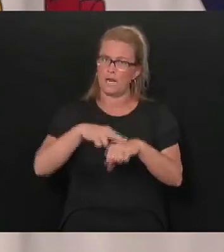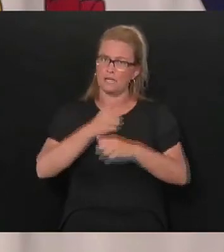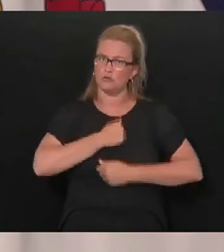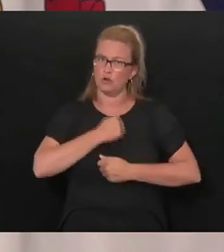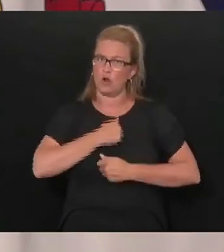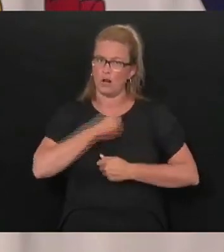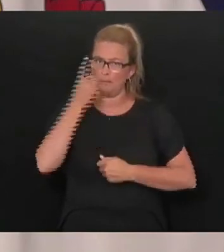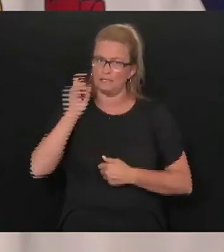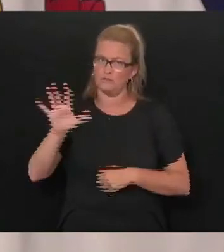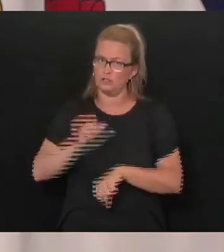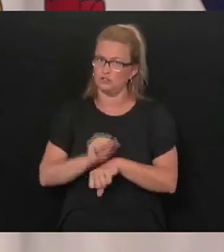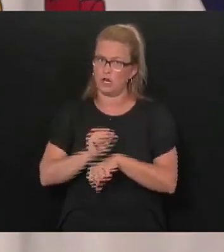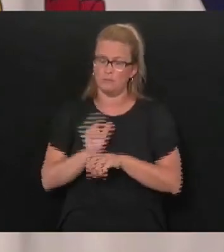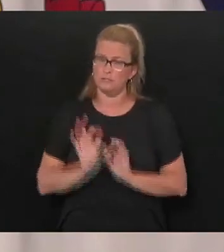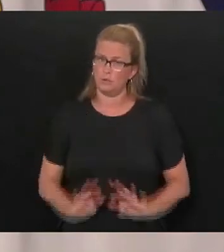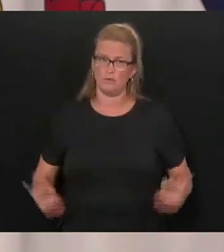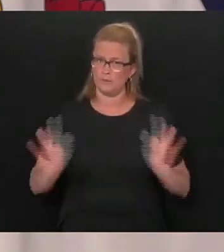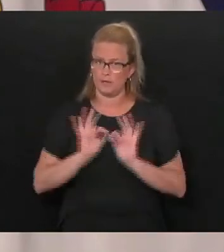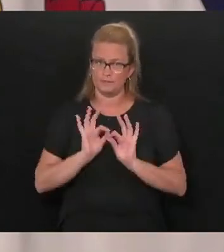they do every day.